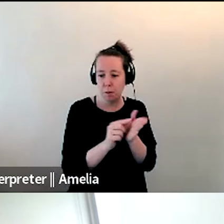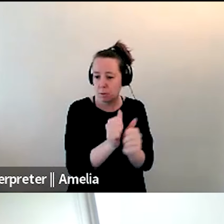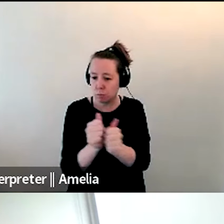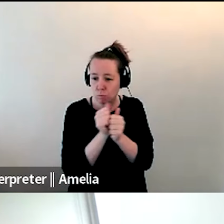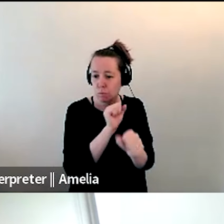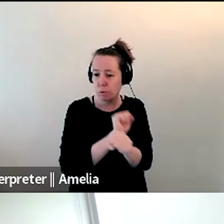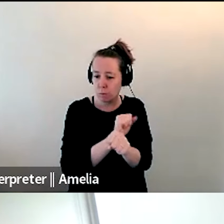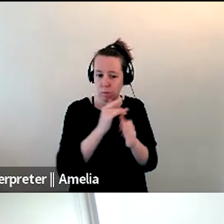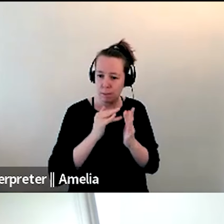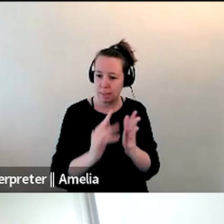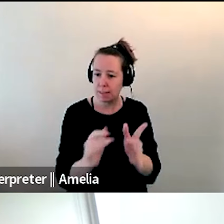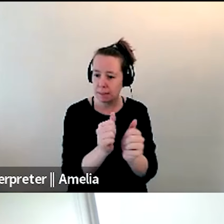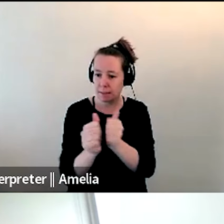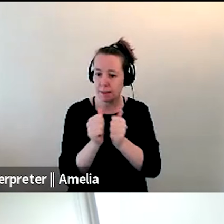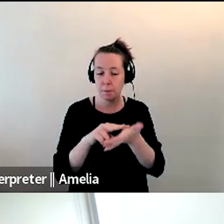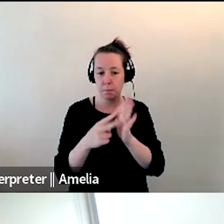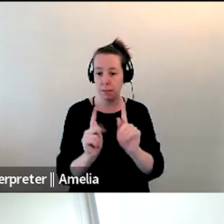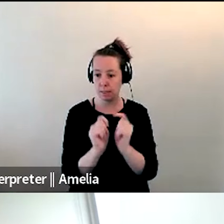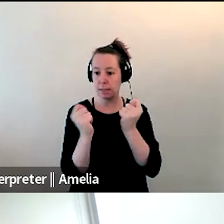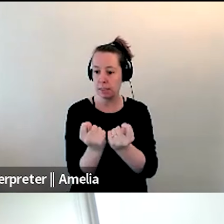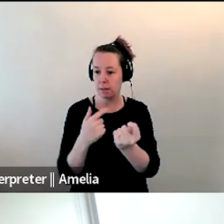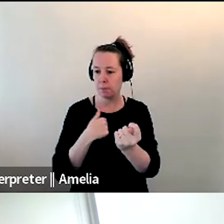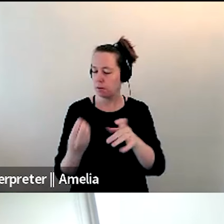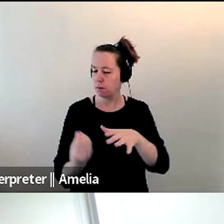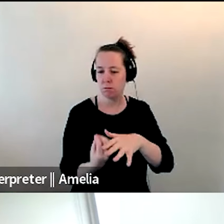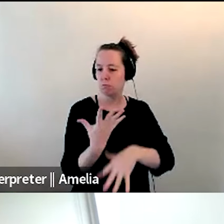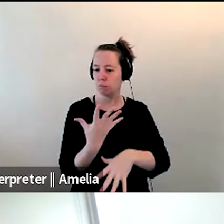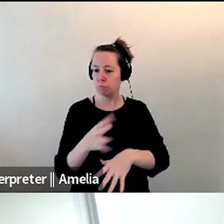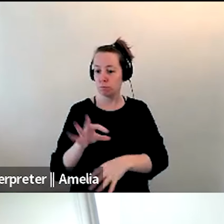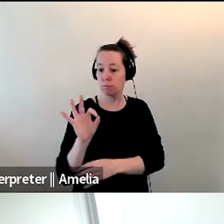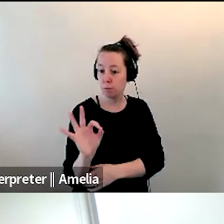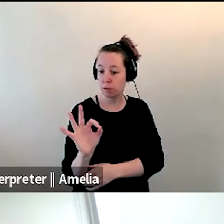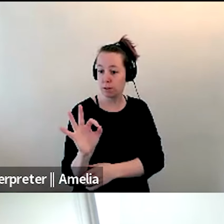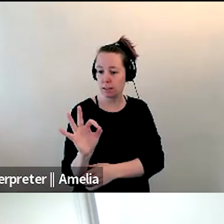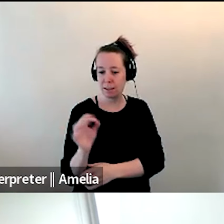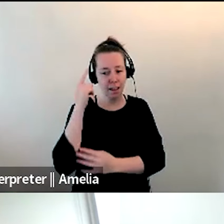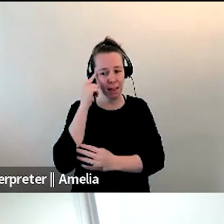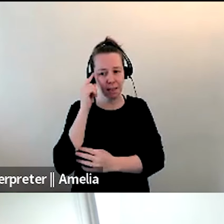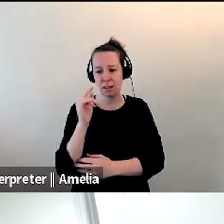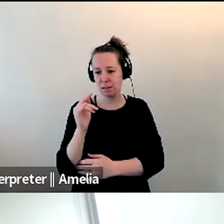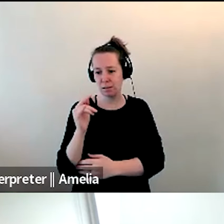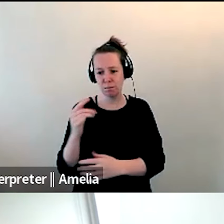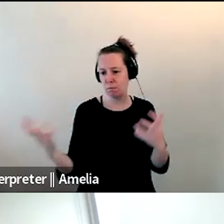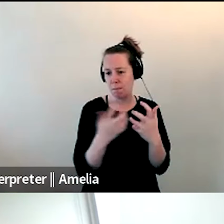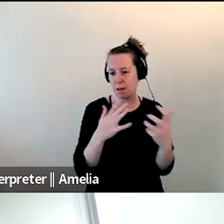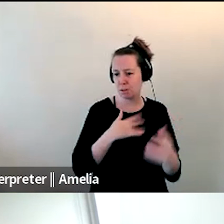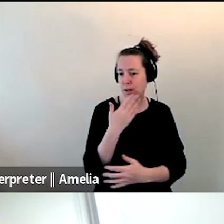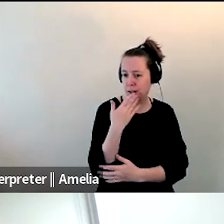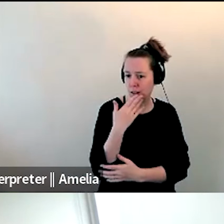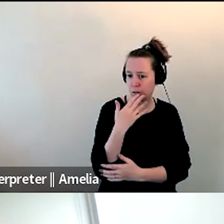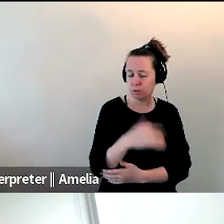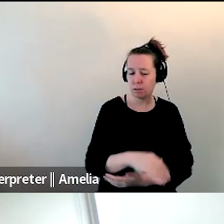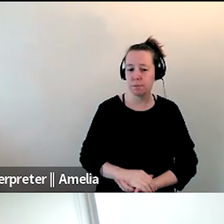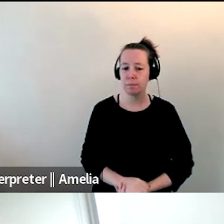something I really value and I thrive in a team environment as far as my color distribution goes. In terms of the personality traits that kind of came out of